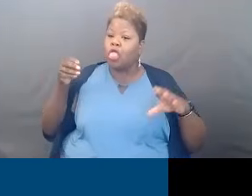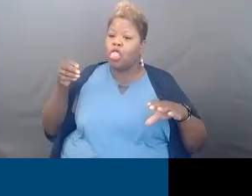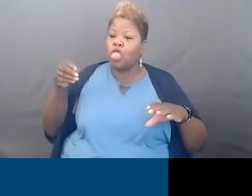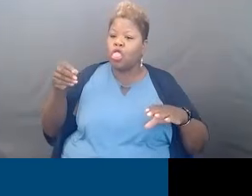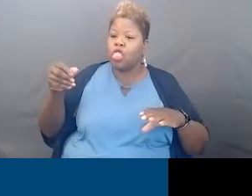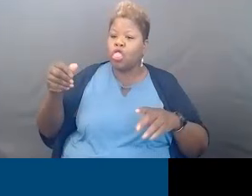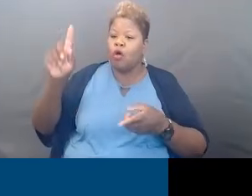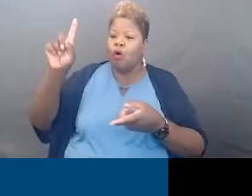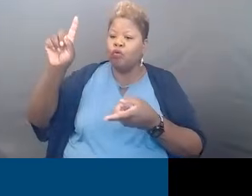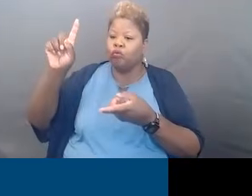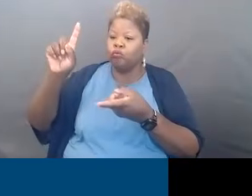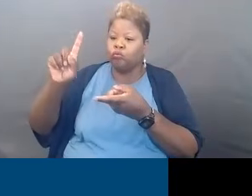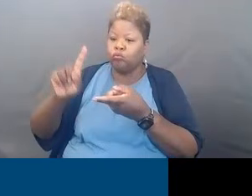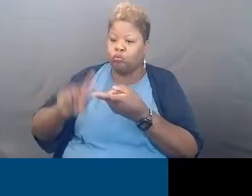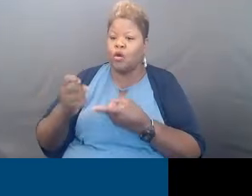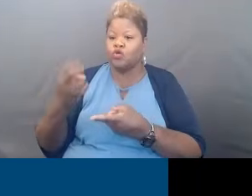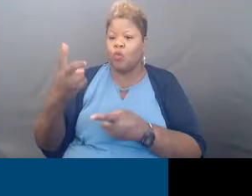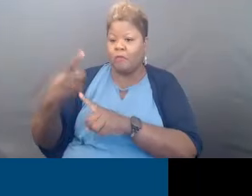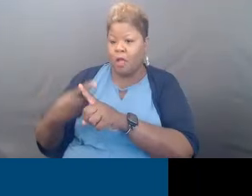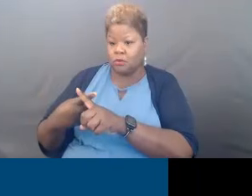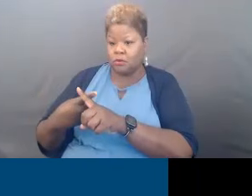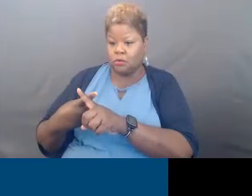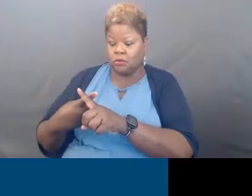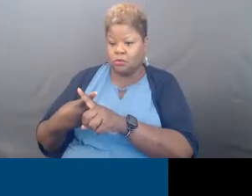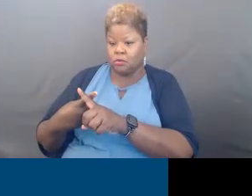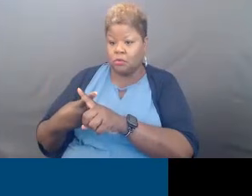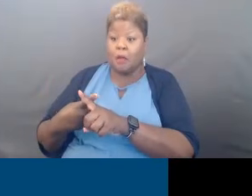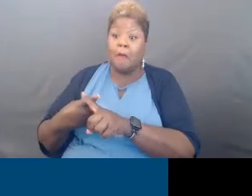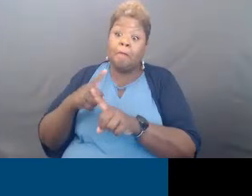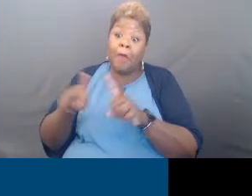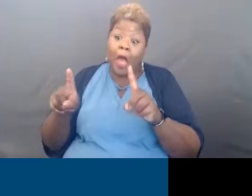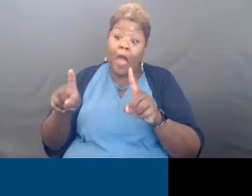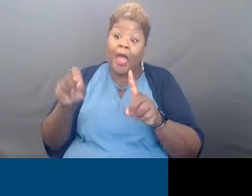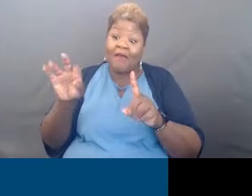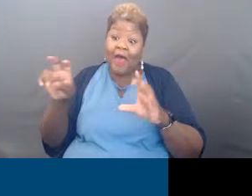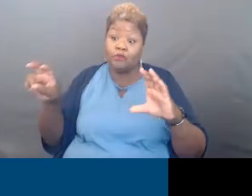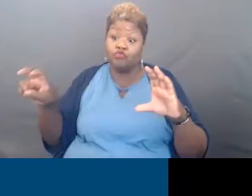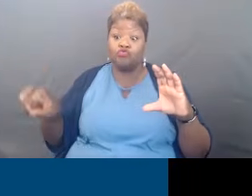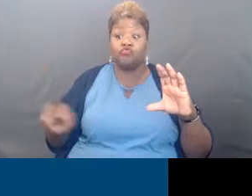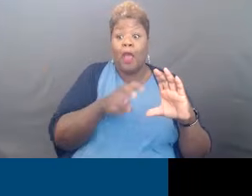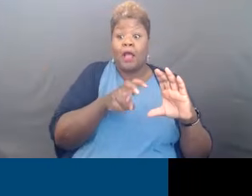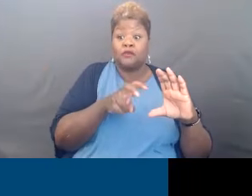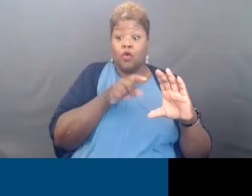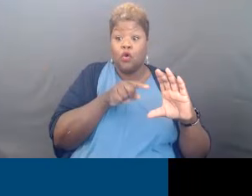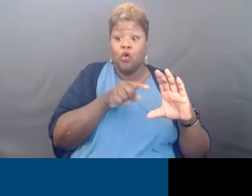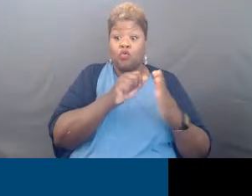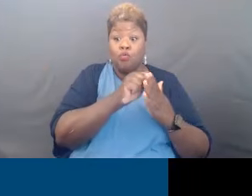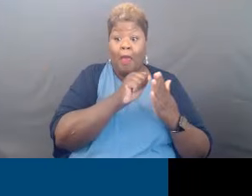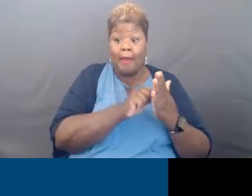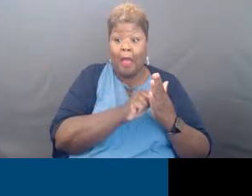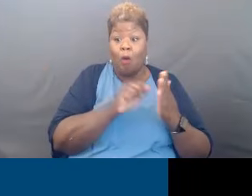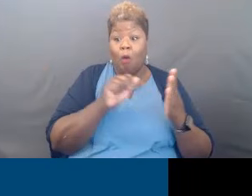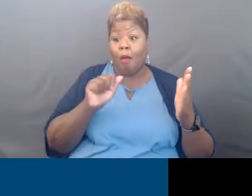before it's counted as a resource. However, if I do transfer my stimulus money to my ABLE